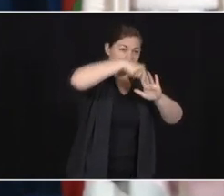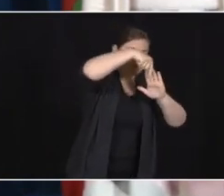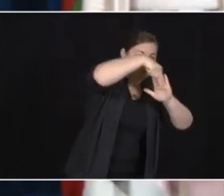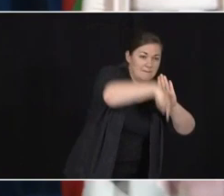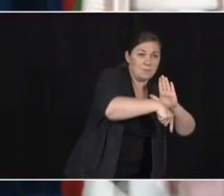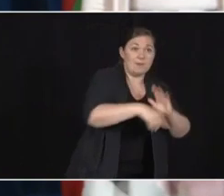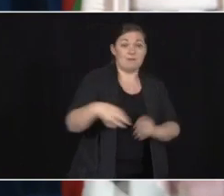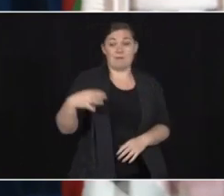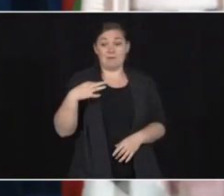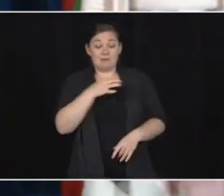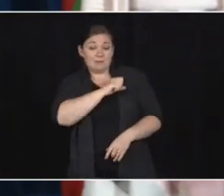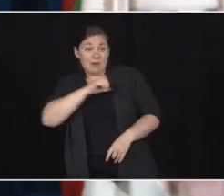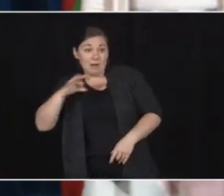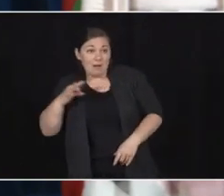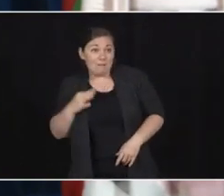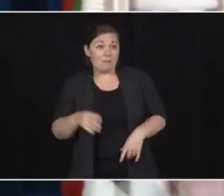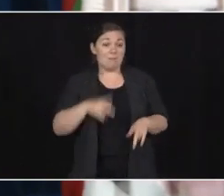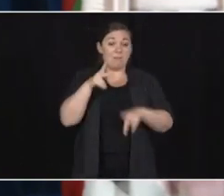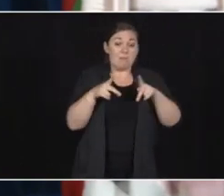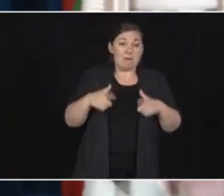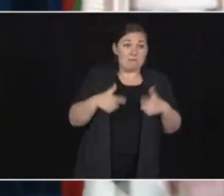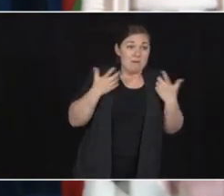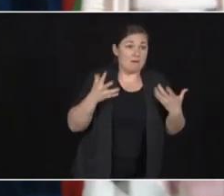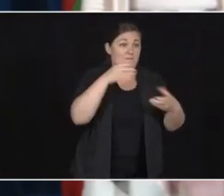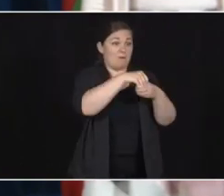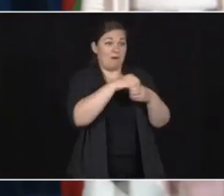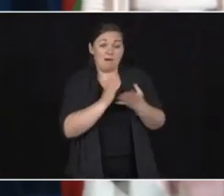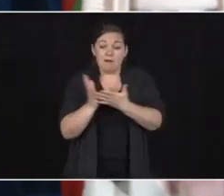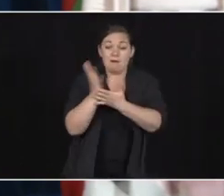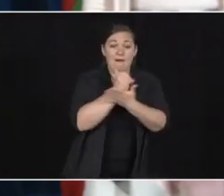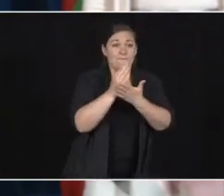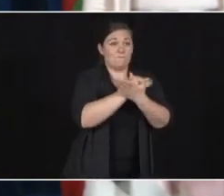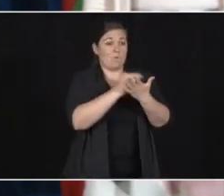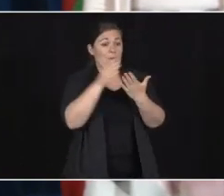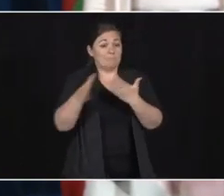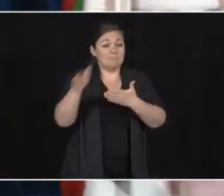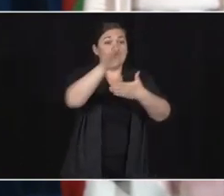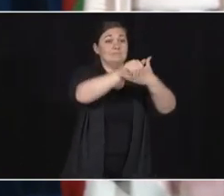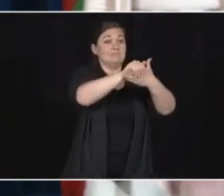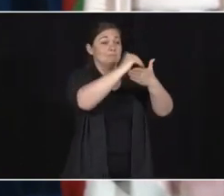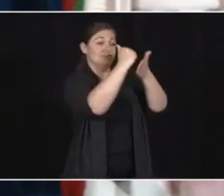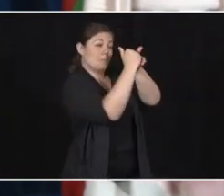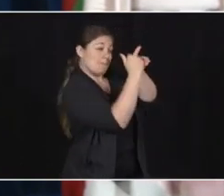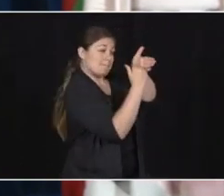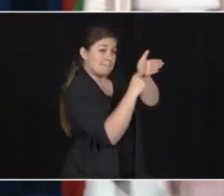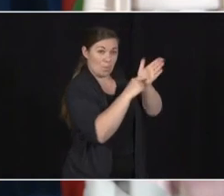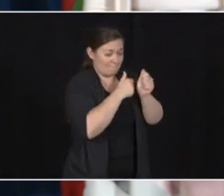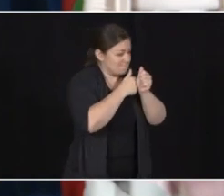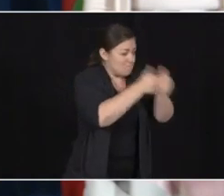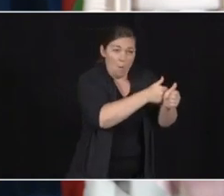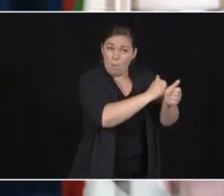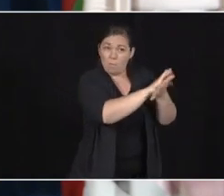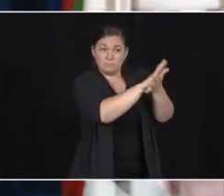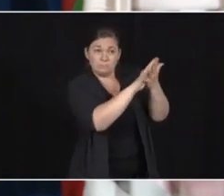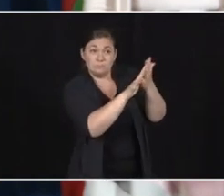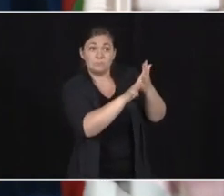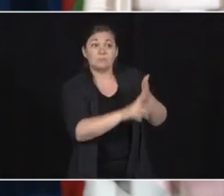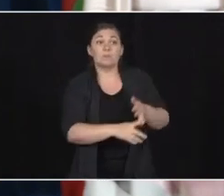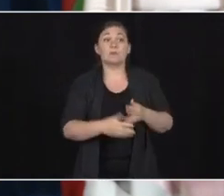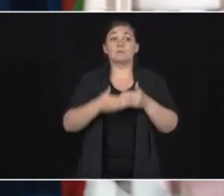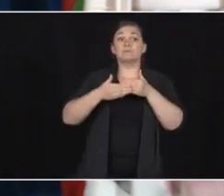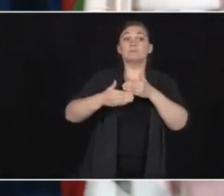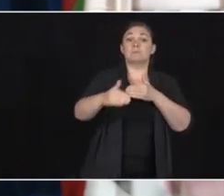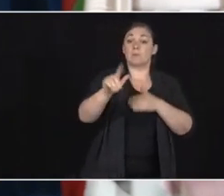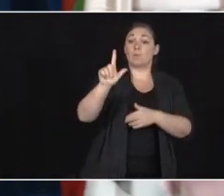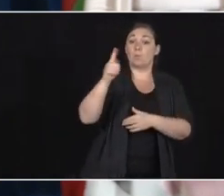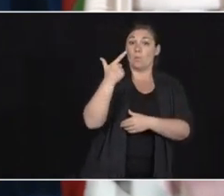and report back with their findings. Over the next 21 days, we will also conduct further inspections, extremely